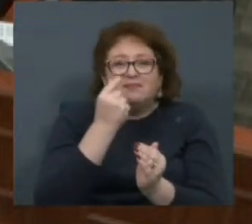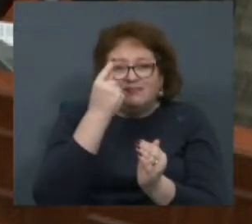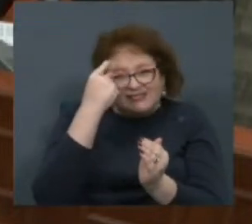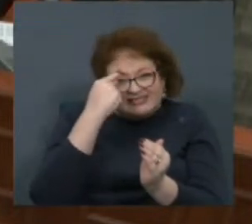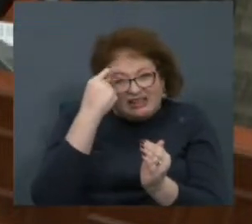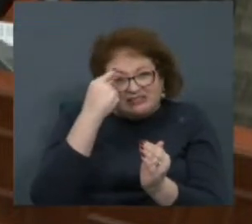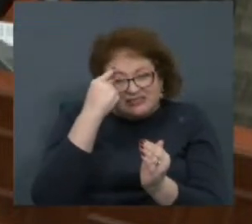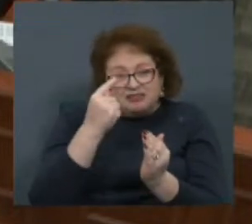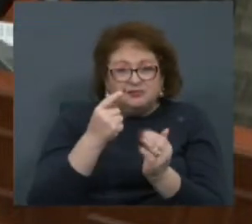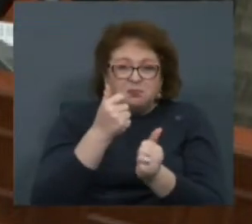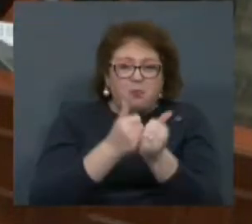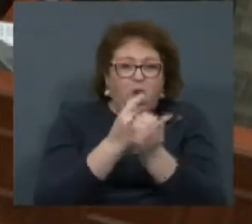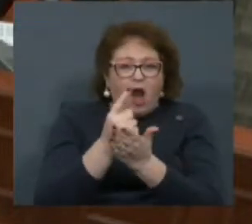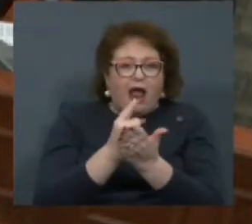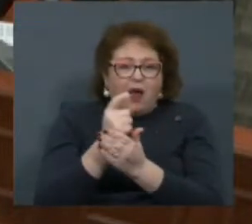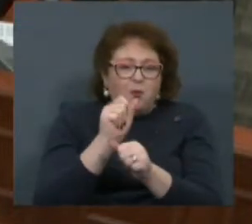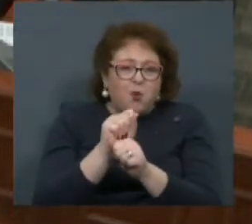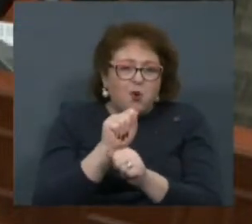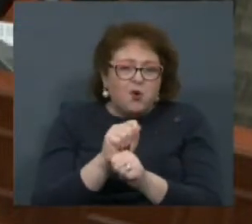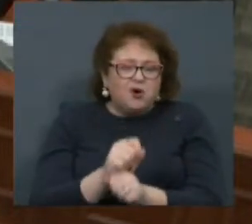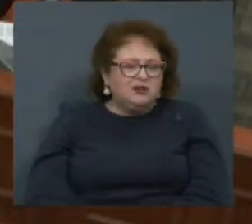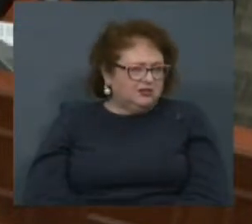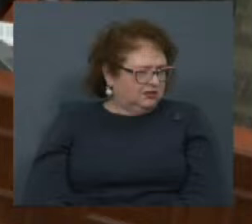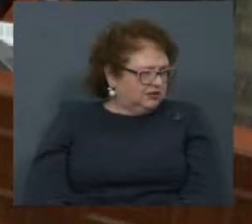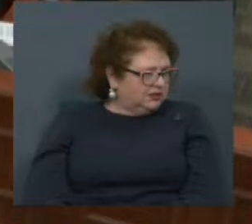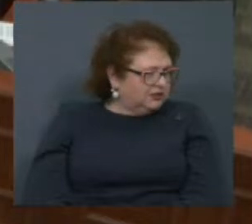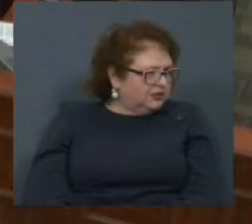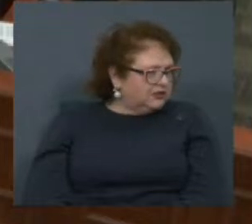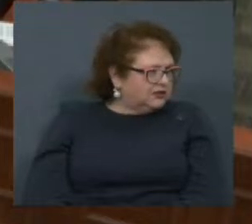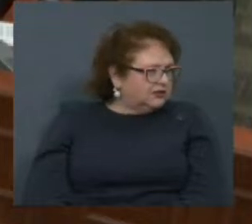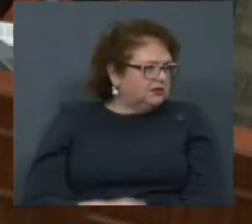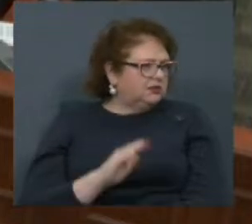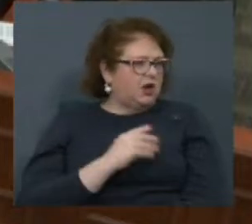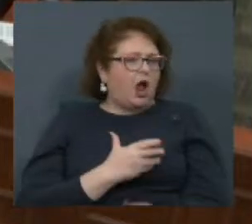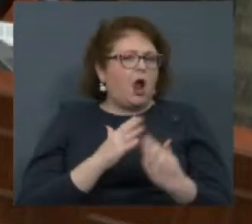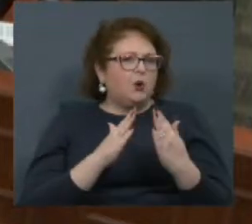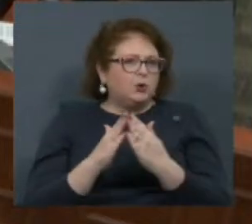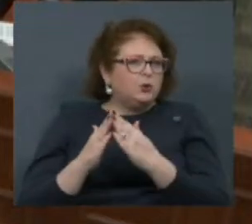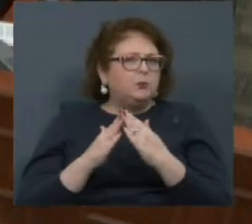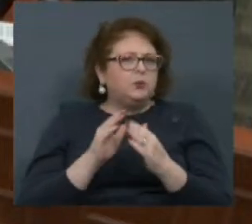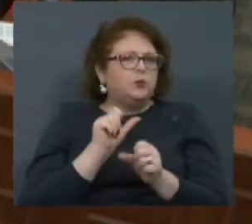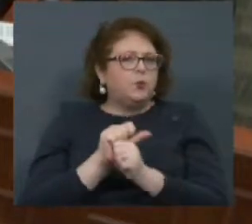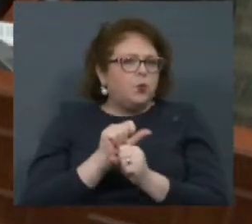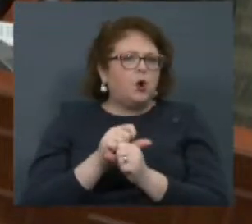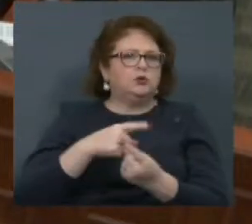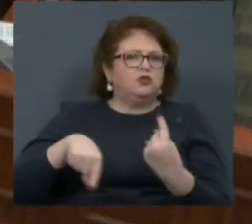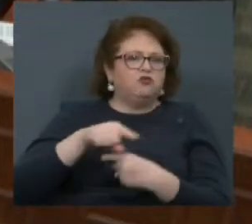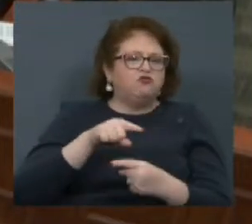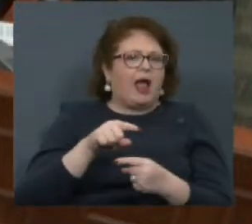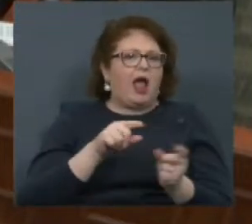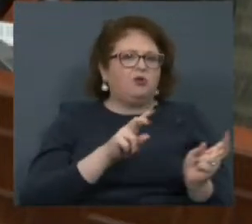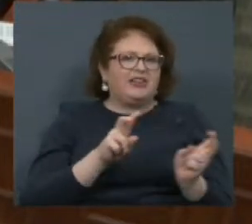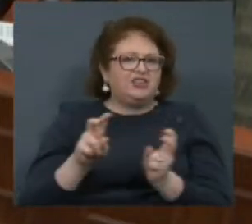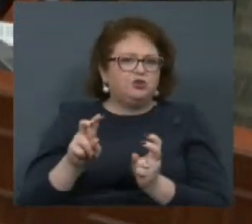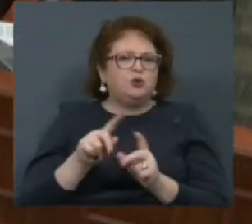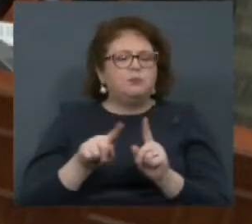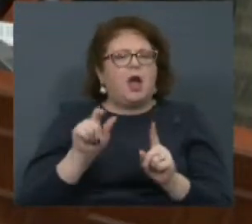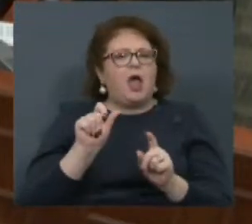So I think that our community works pretty well around issues. I would like to see us organize more